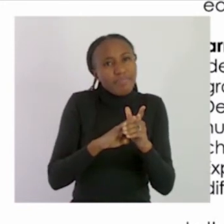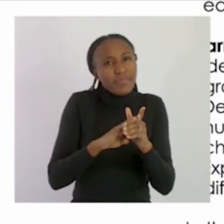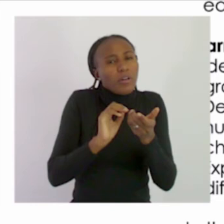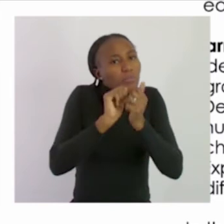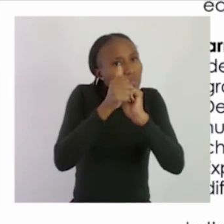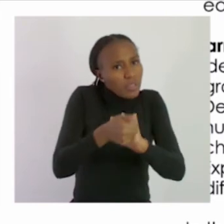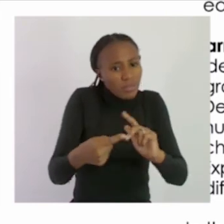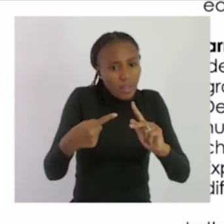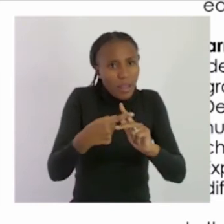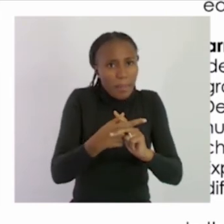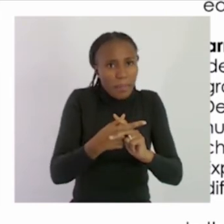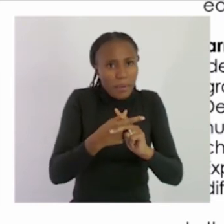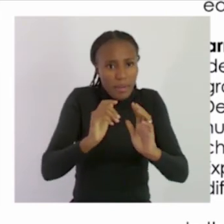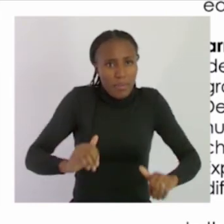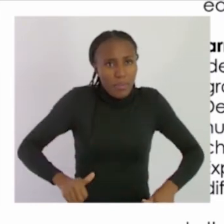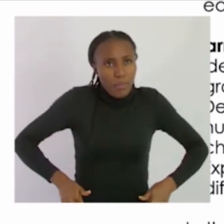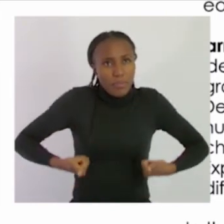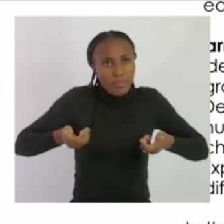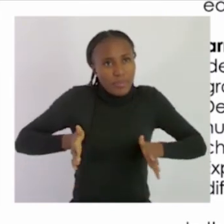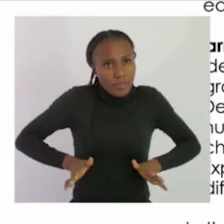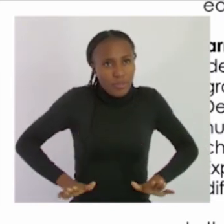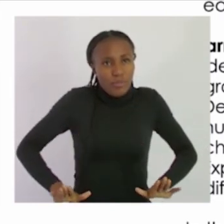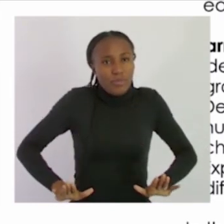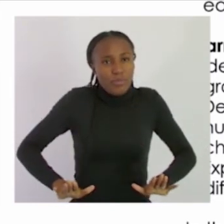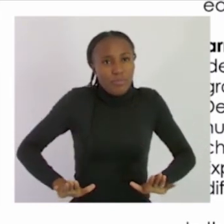the changes on boys and girls.